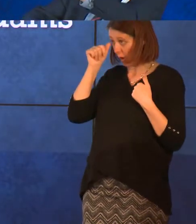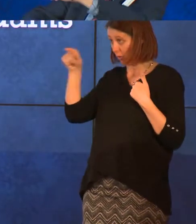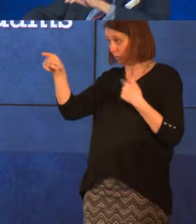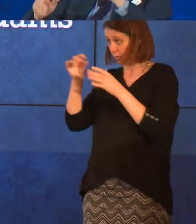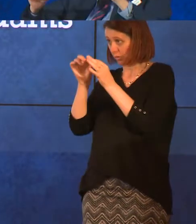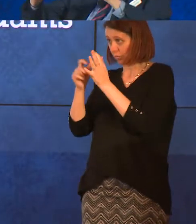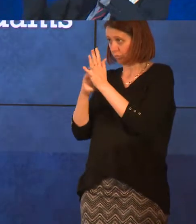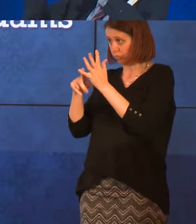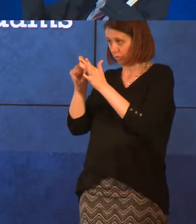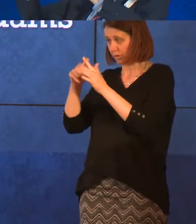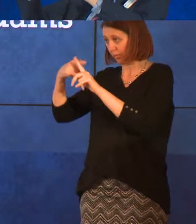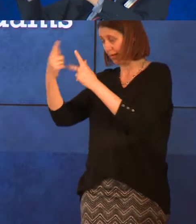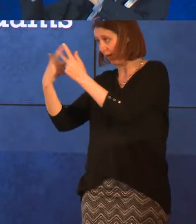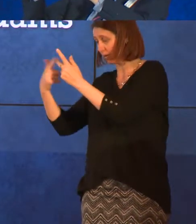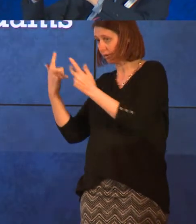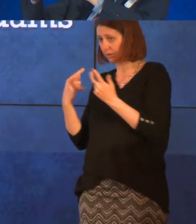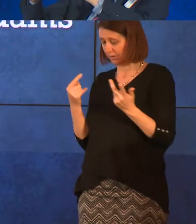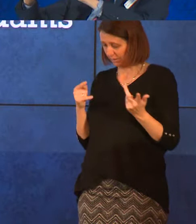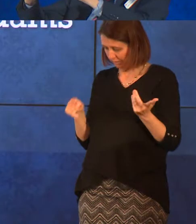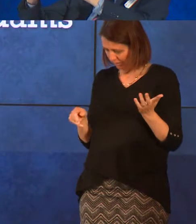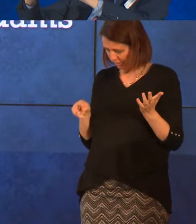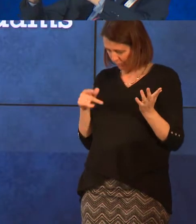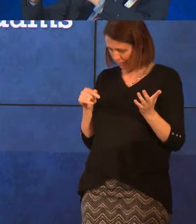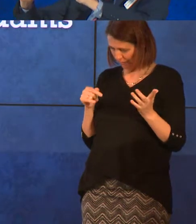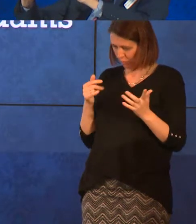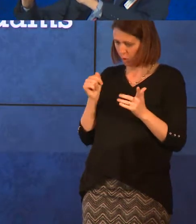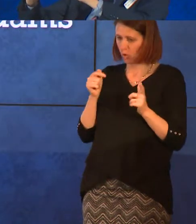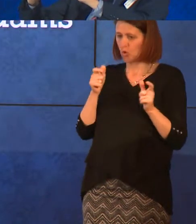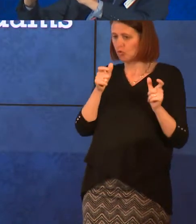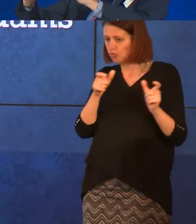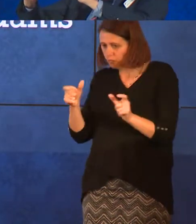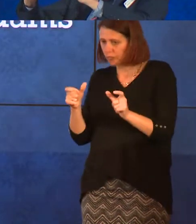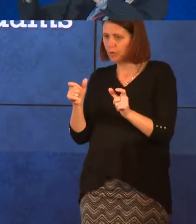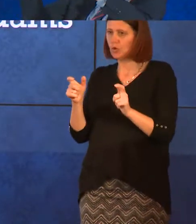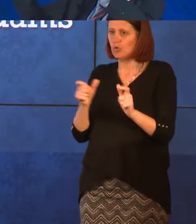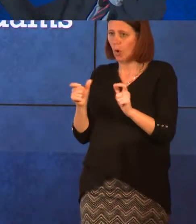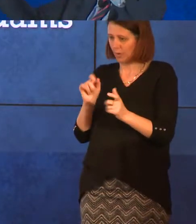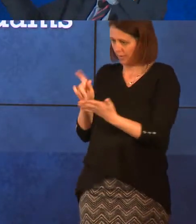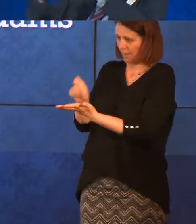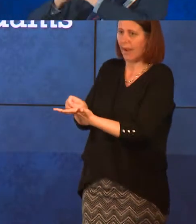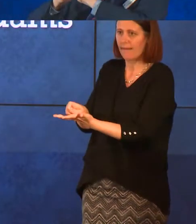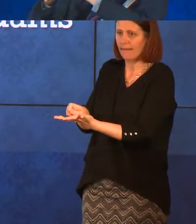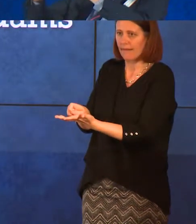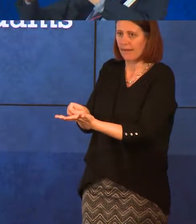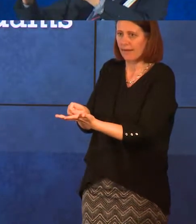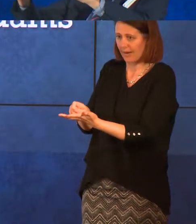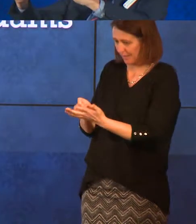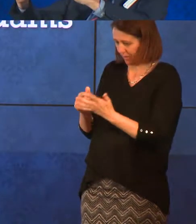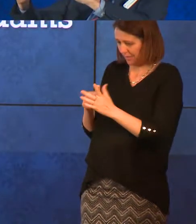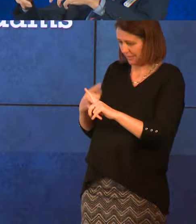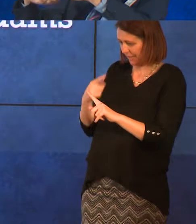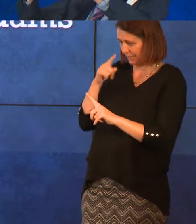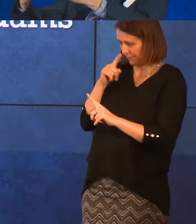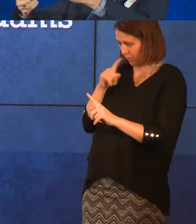I think Bruce's and others, is the agency should just take greater control, regulatory control here. They are footing the bill. We, Australian taxpayers, are footing the